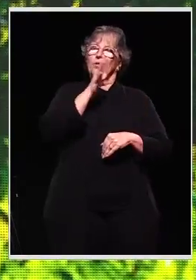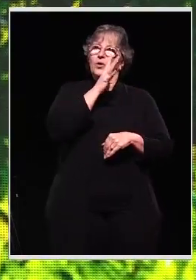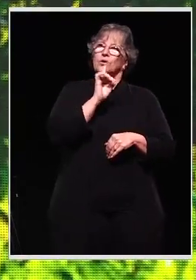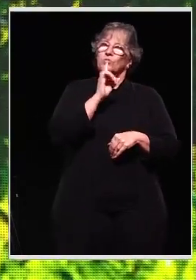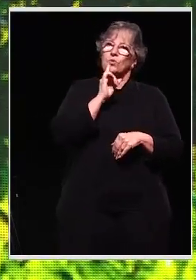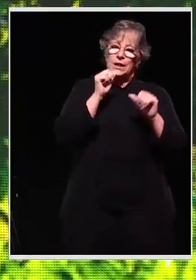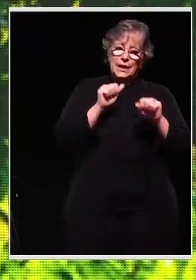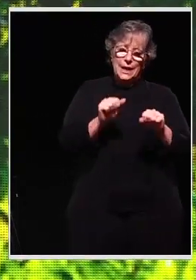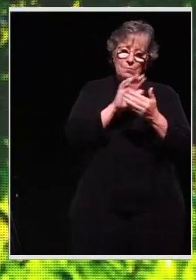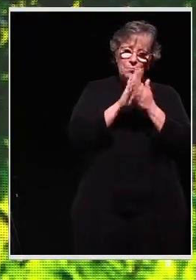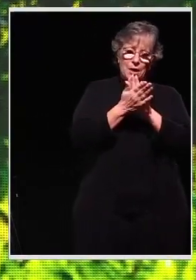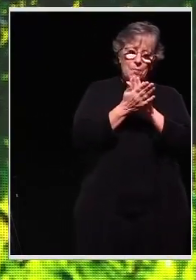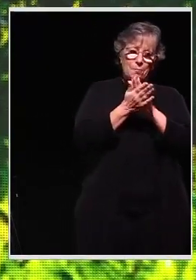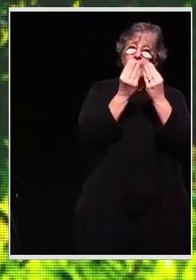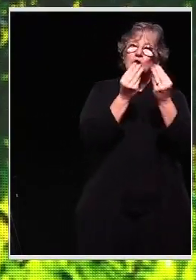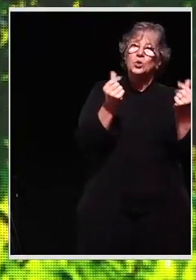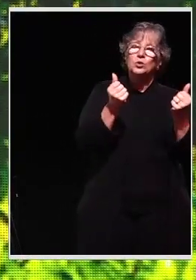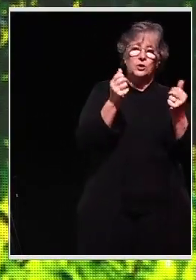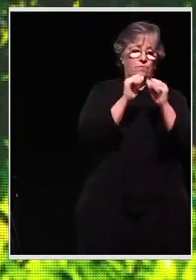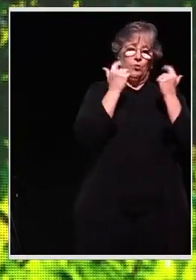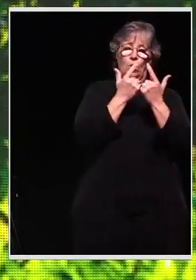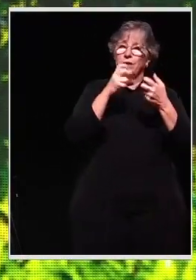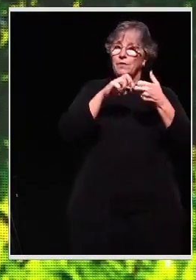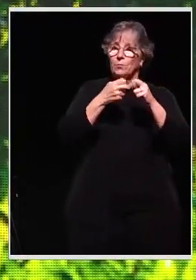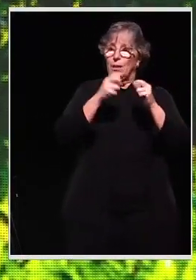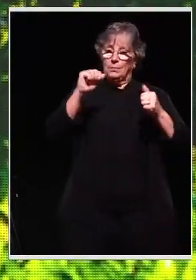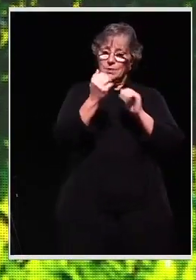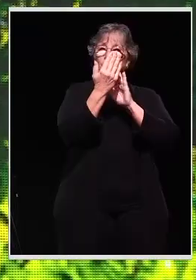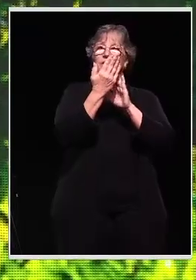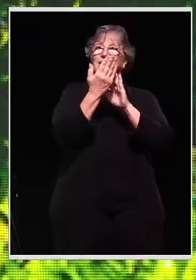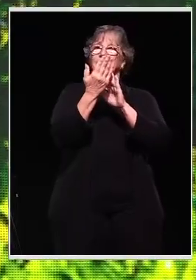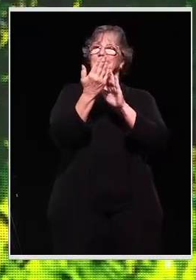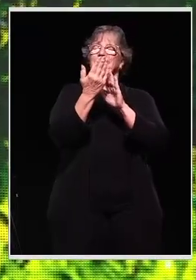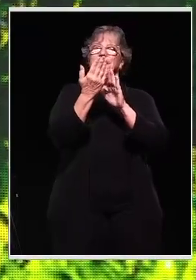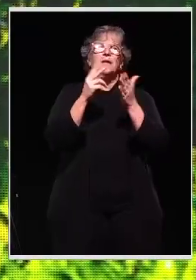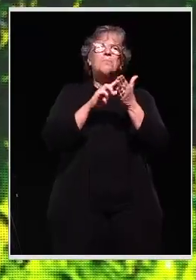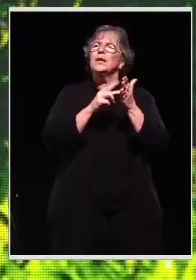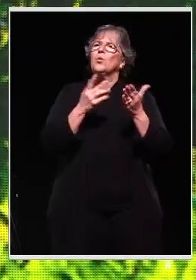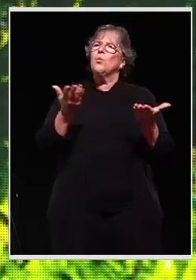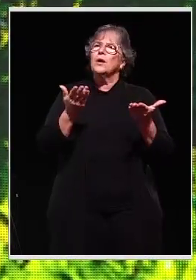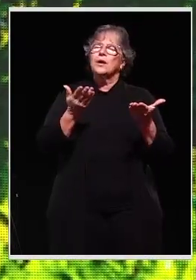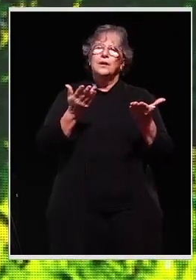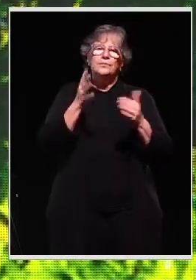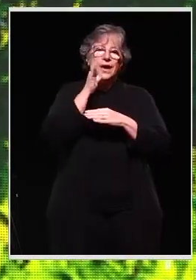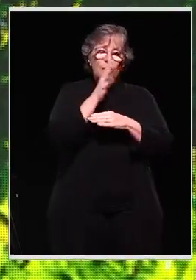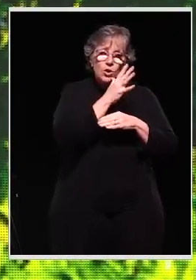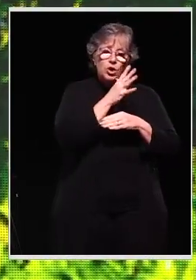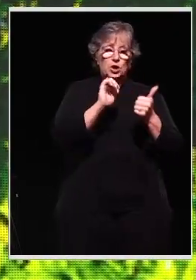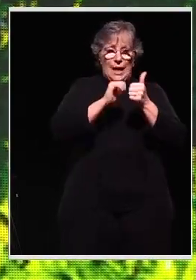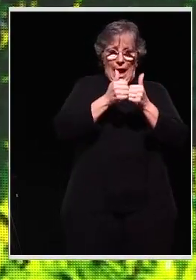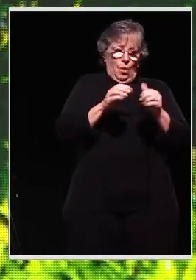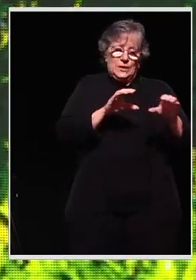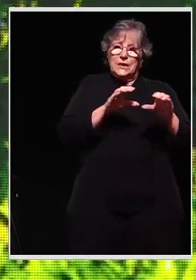be a solution to the problems that we're facing in terms of it, certainly agriculture and the way that agriculture is